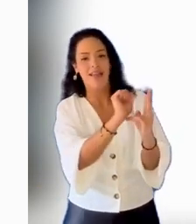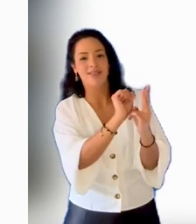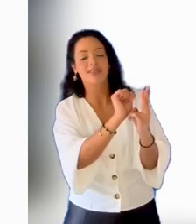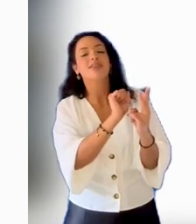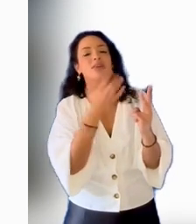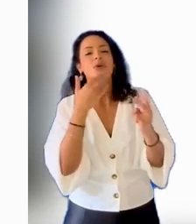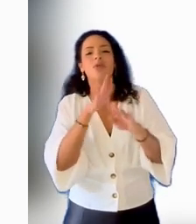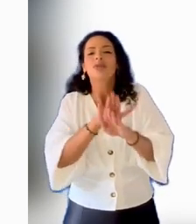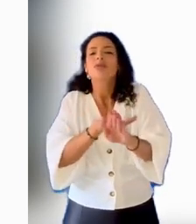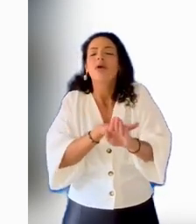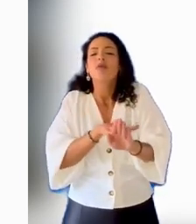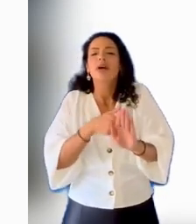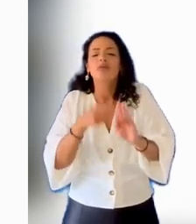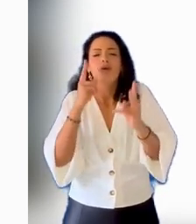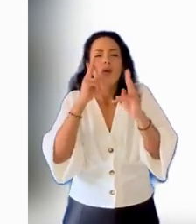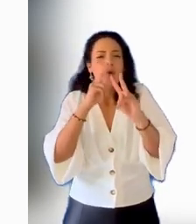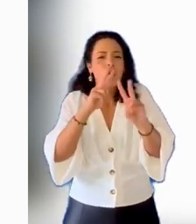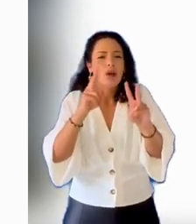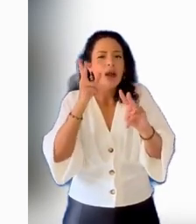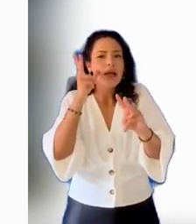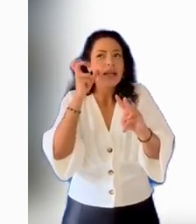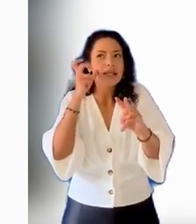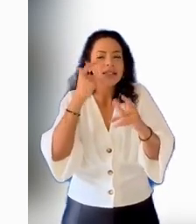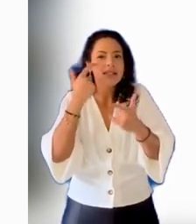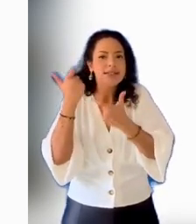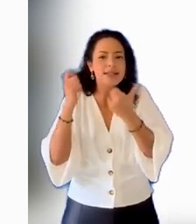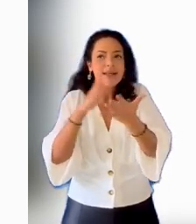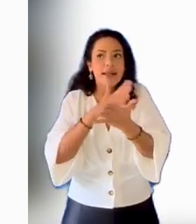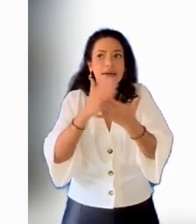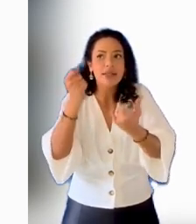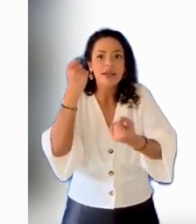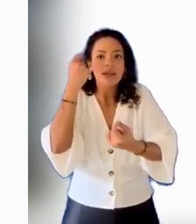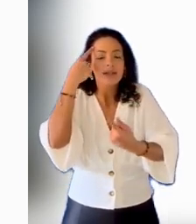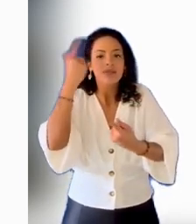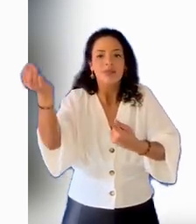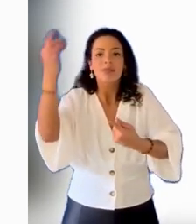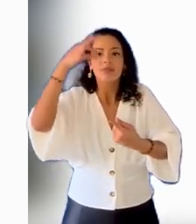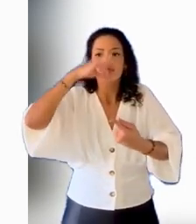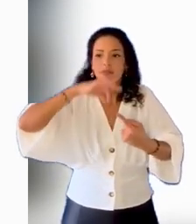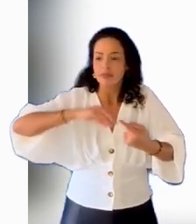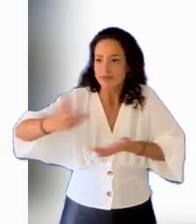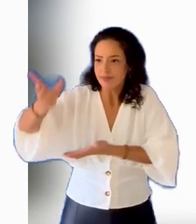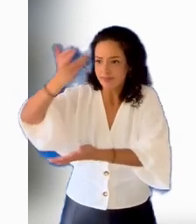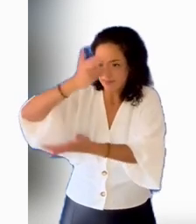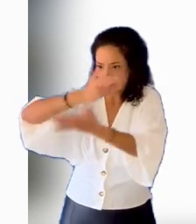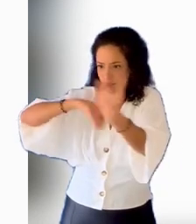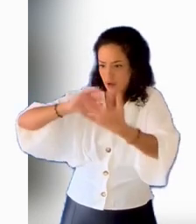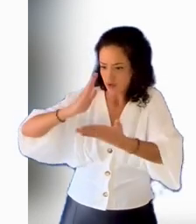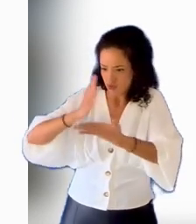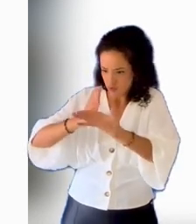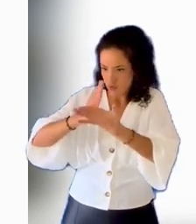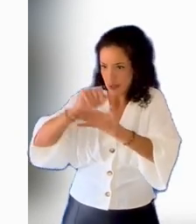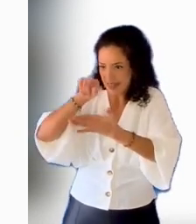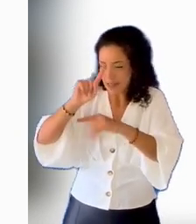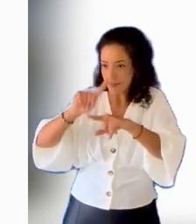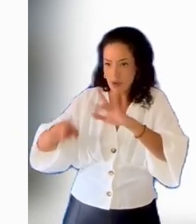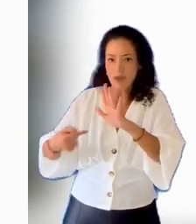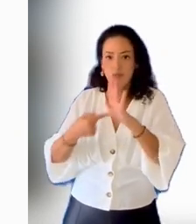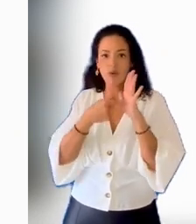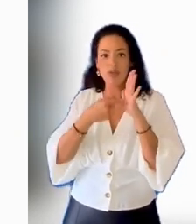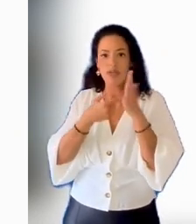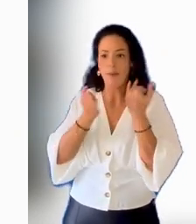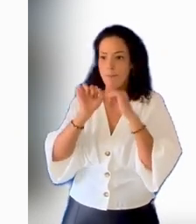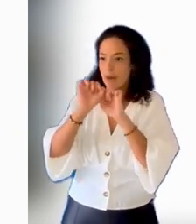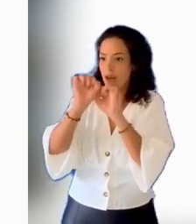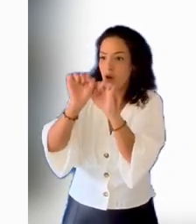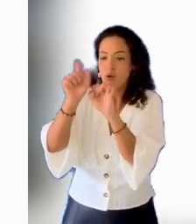listen, taking the time to seek clarity and understanding, we're privileged to be trusted with the version of the truth which matters most, that which belongs to